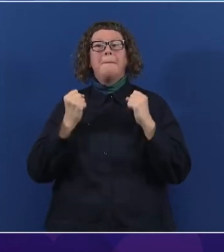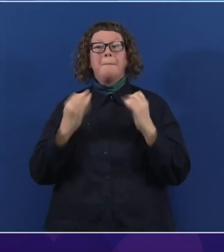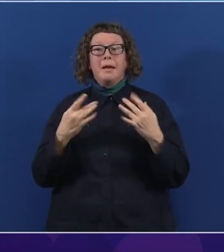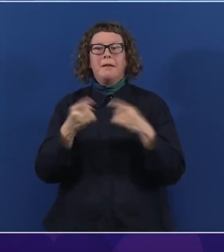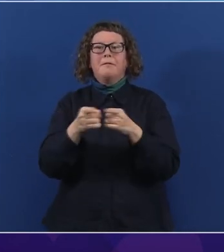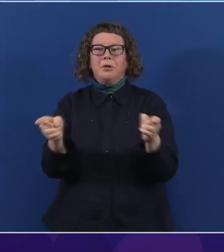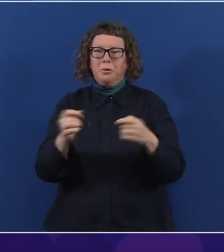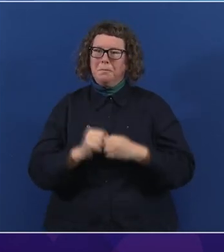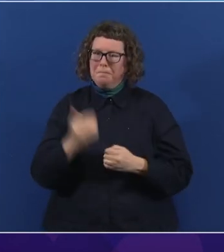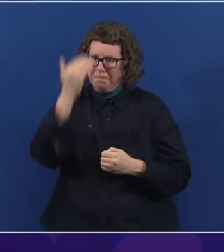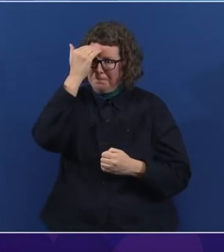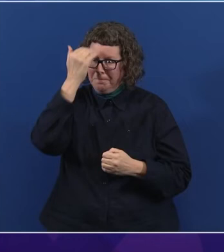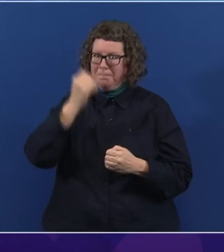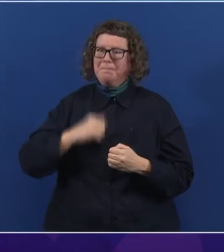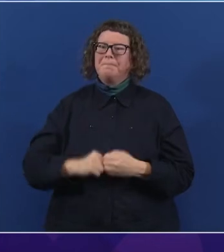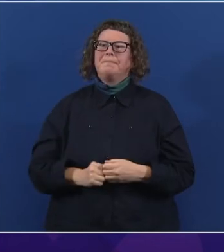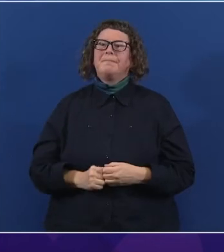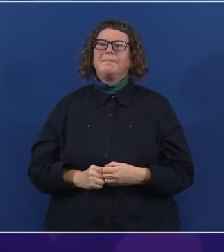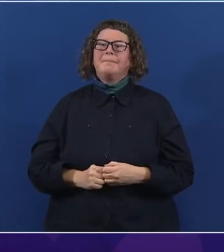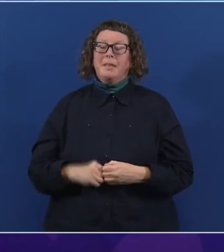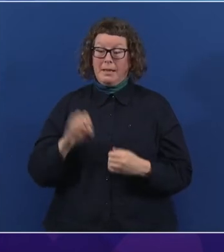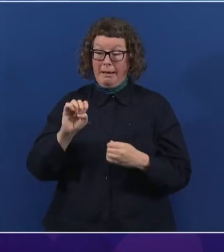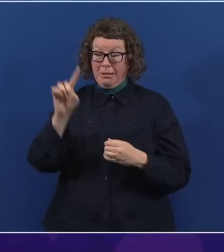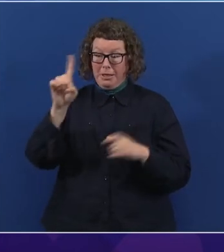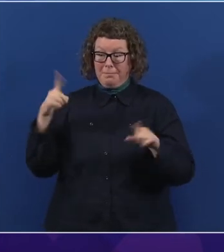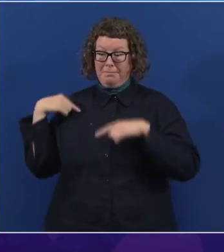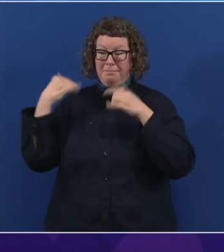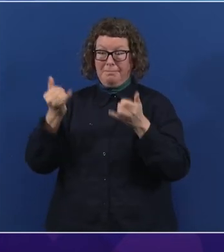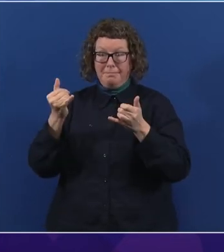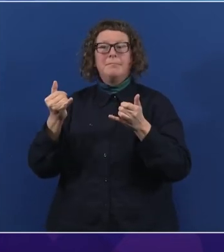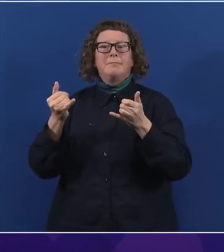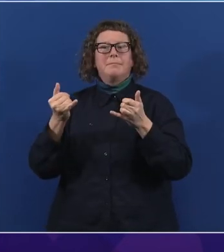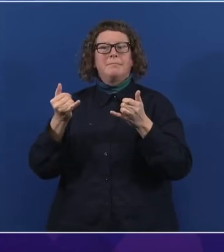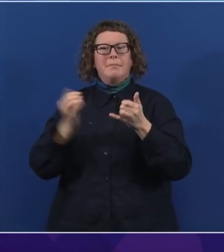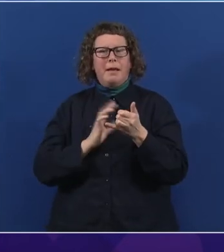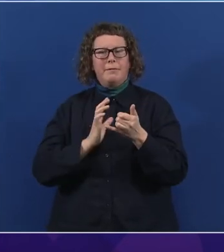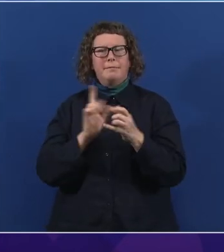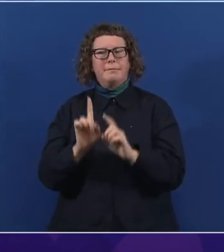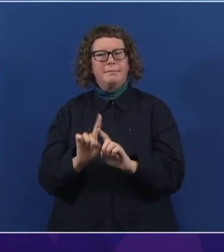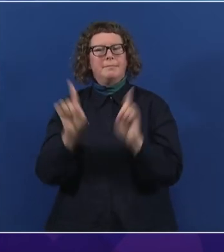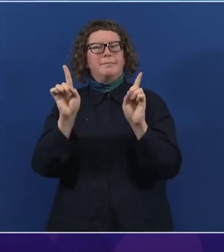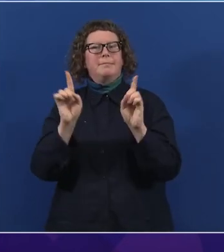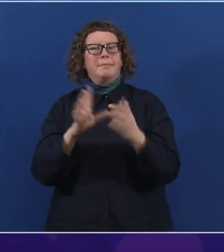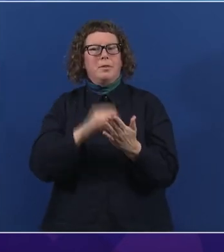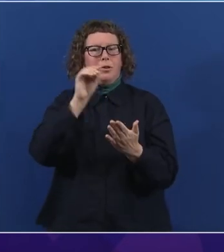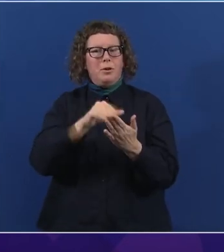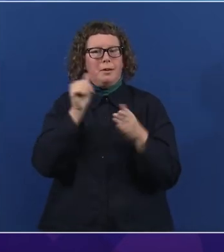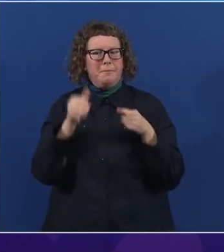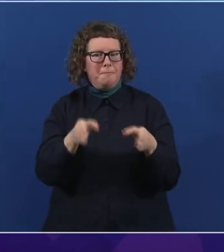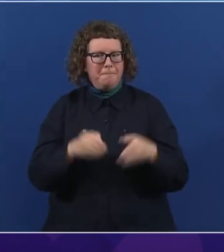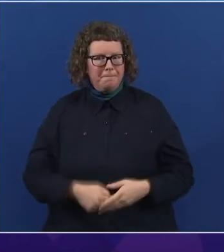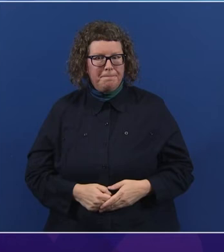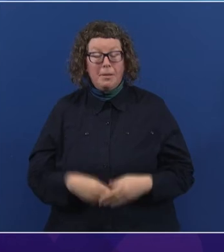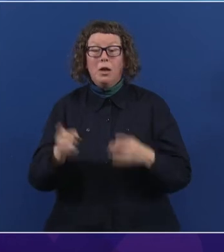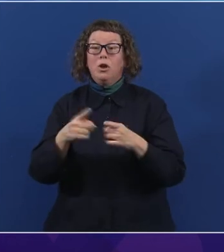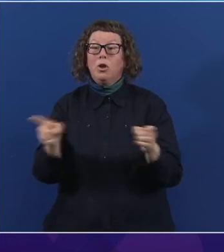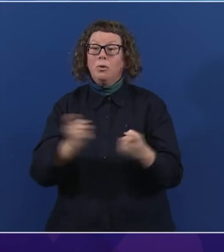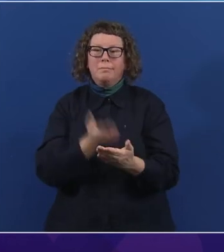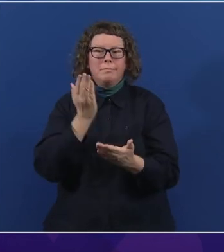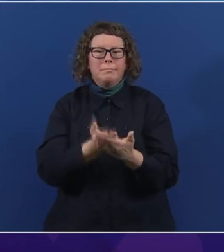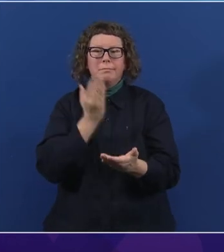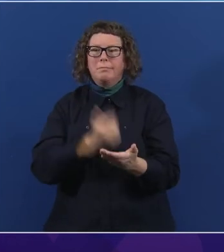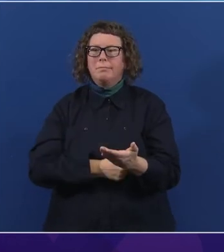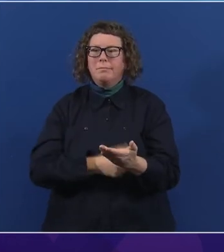the majority of your education at SAIT in some kind of an altered learning plan. You are the testament to